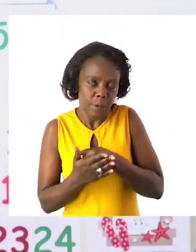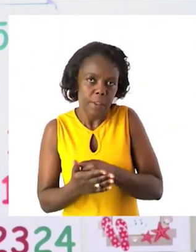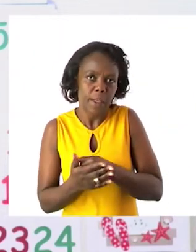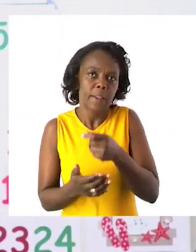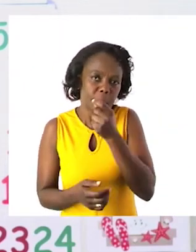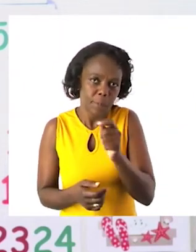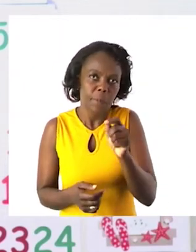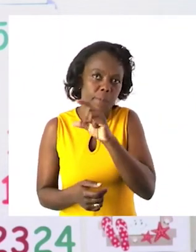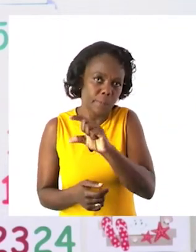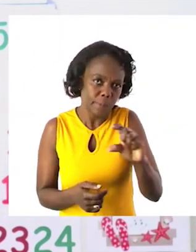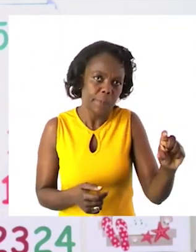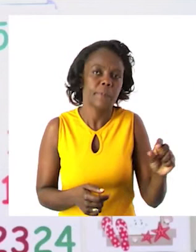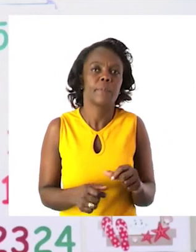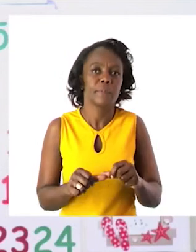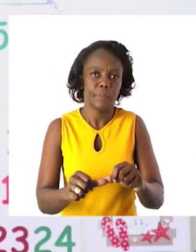sentence will be correct.